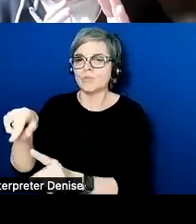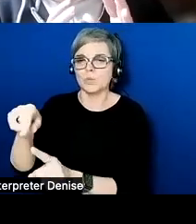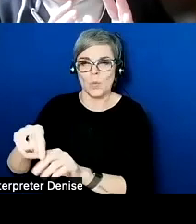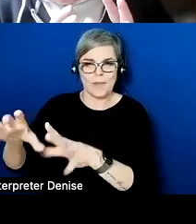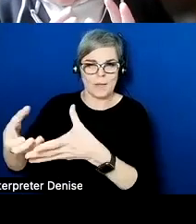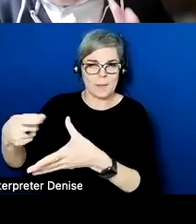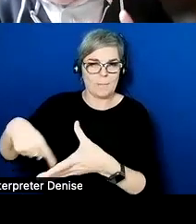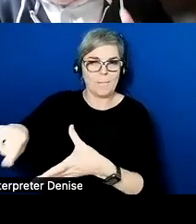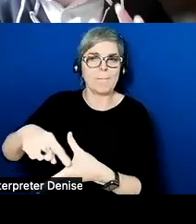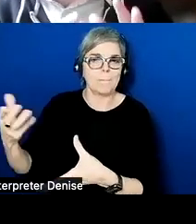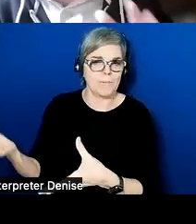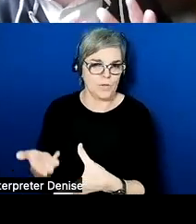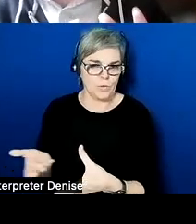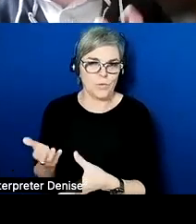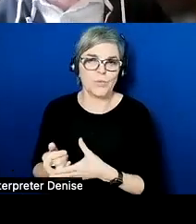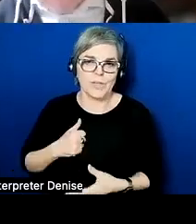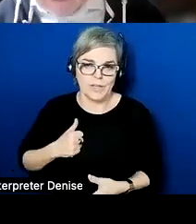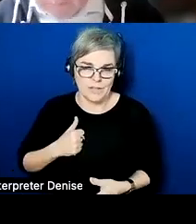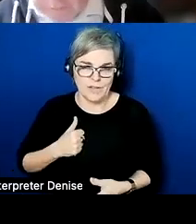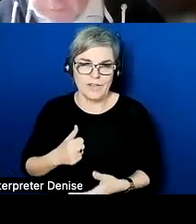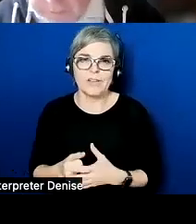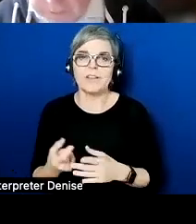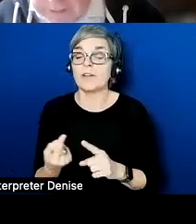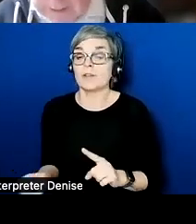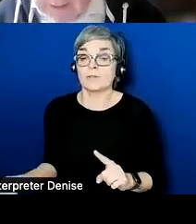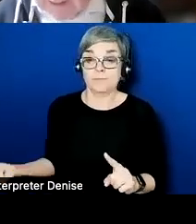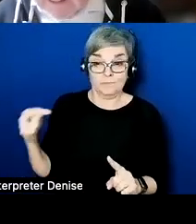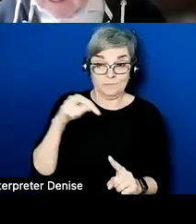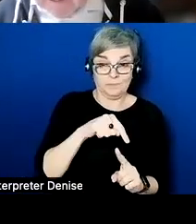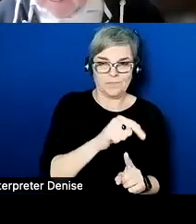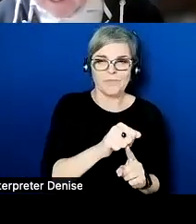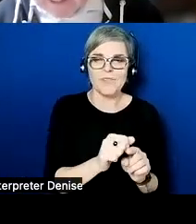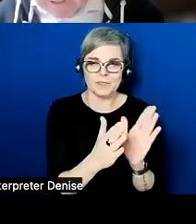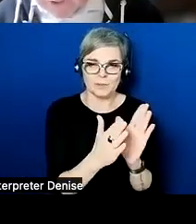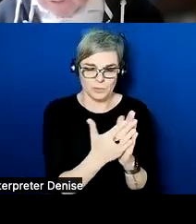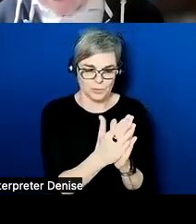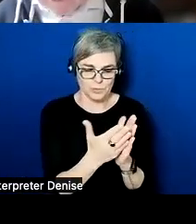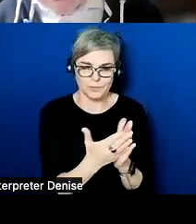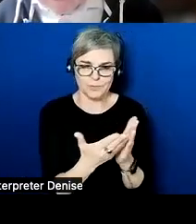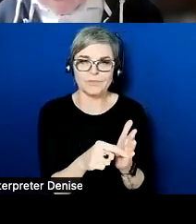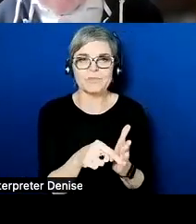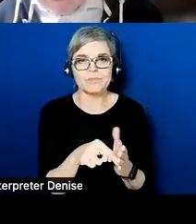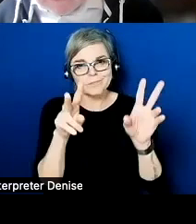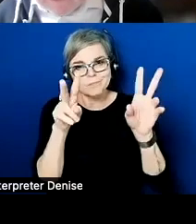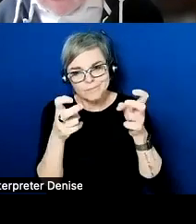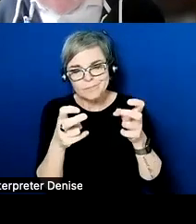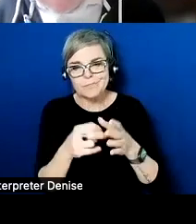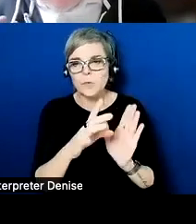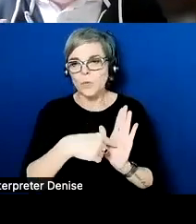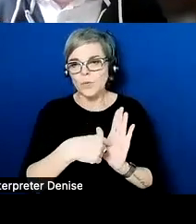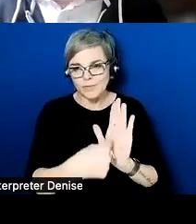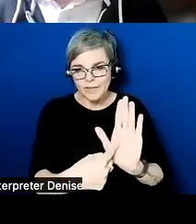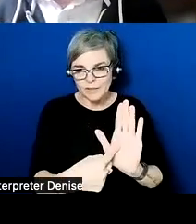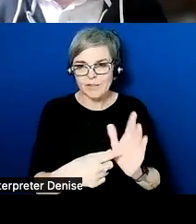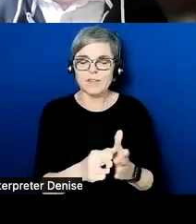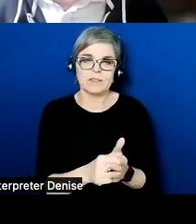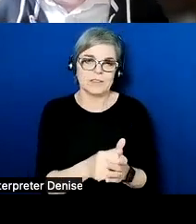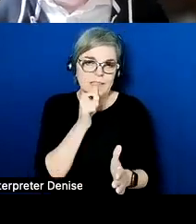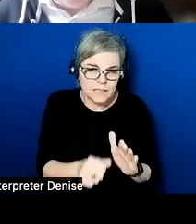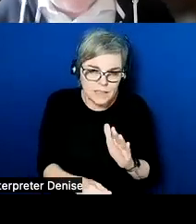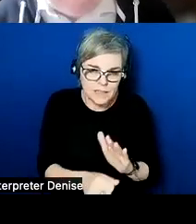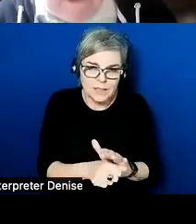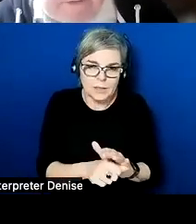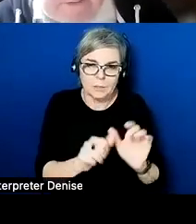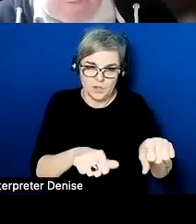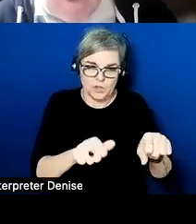But I'm going to go back to this book, Revealing Hidden Potentials, because we can really